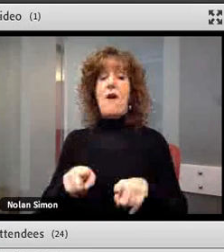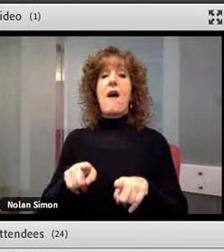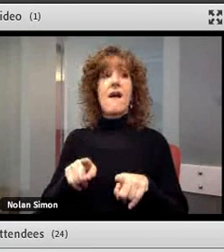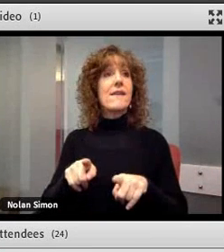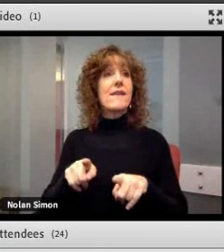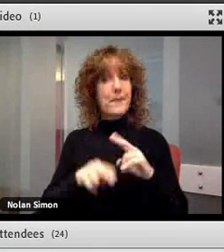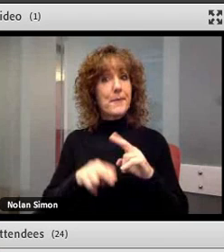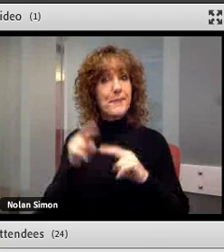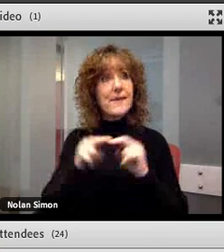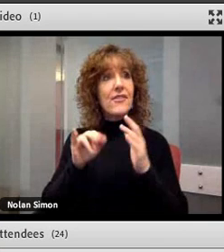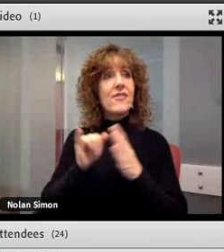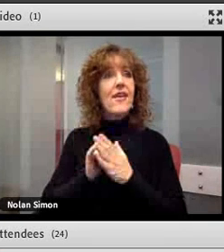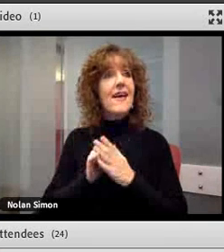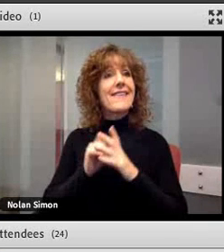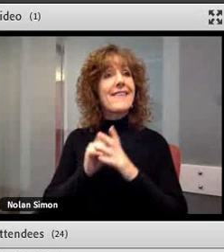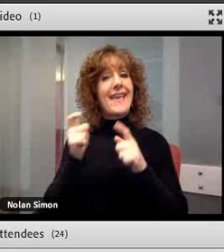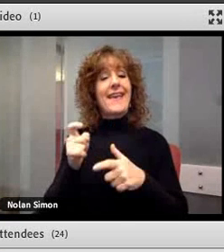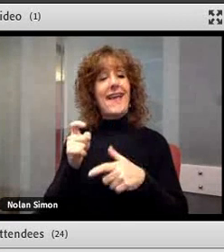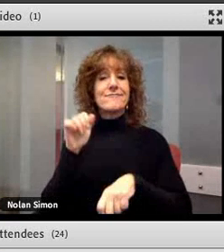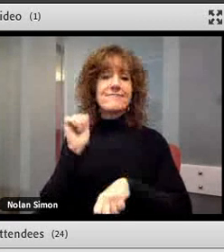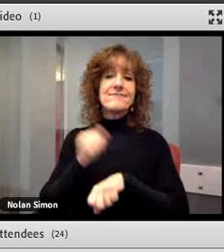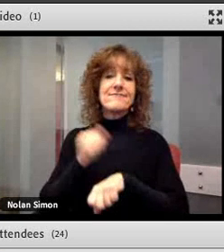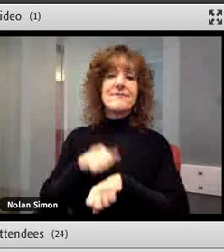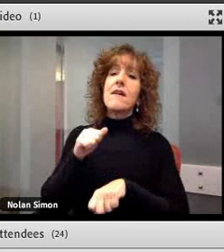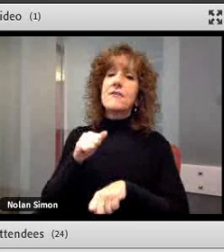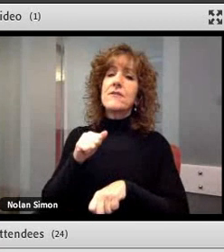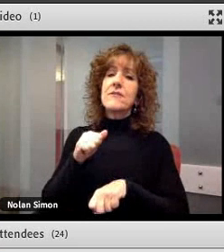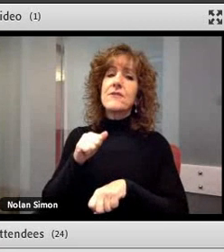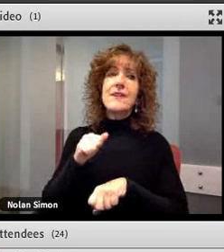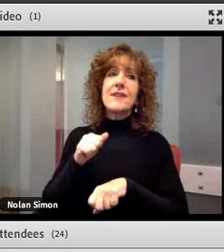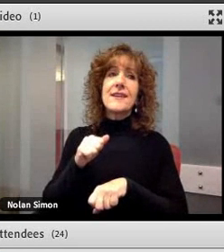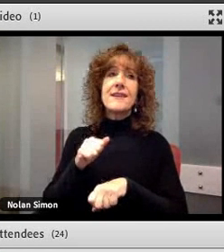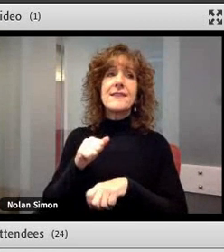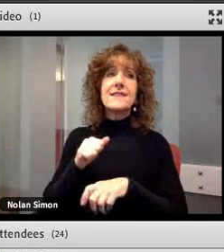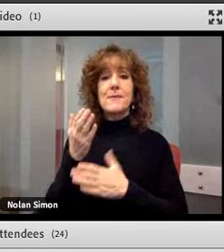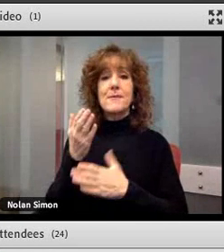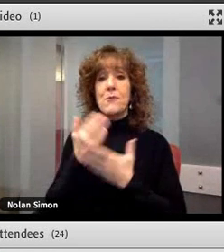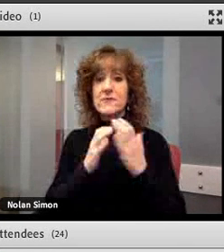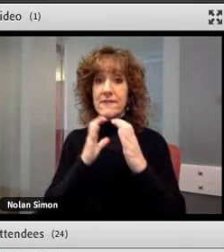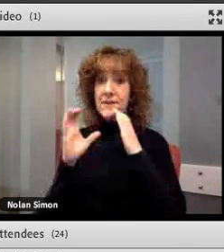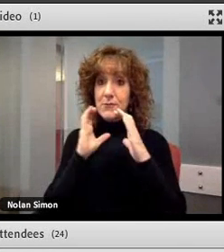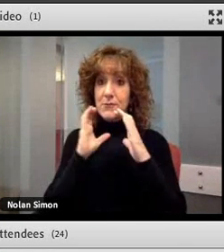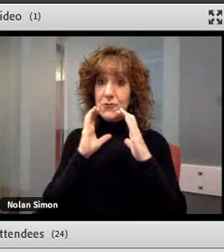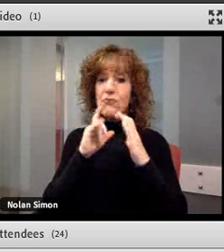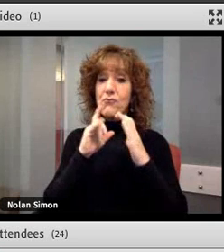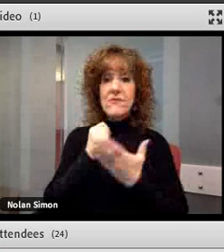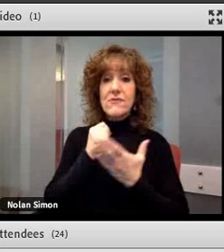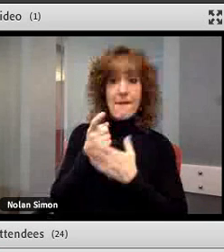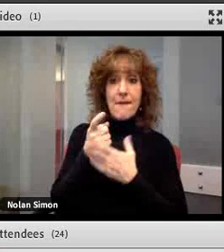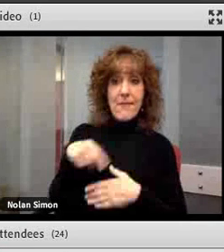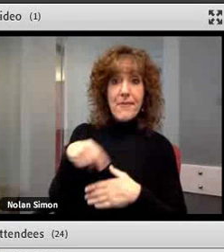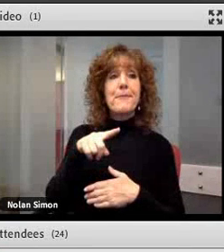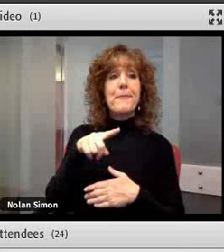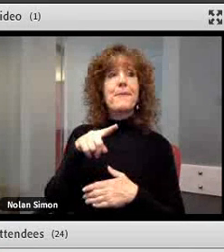some of the parts that gave them some concrete elements of communication seemed to help